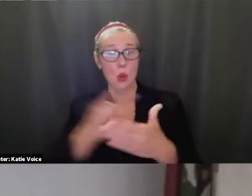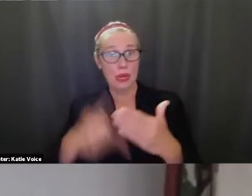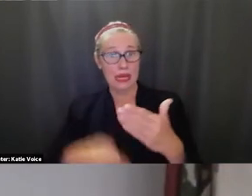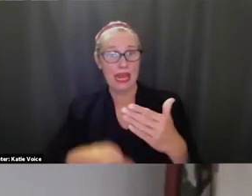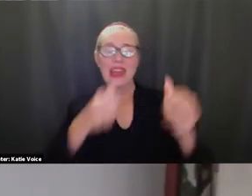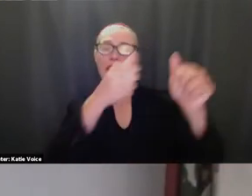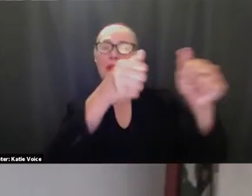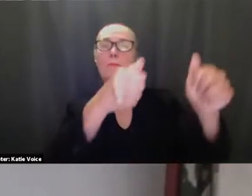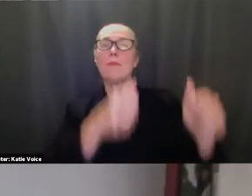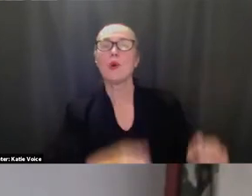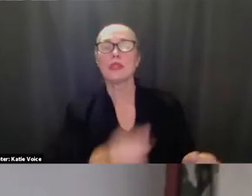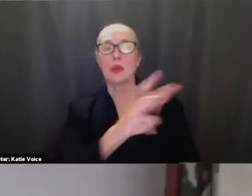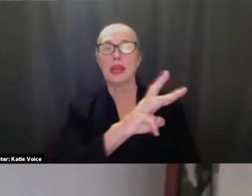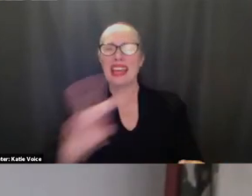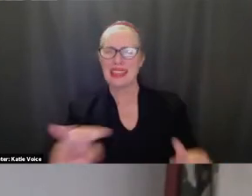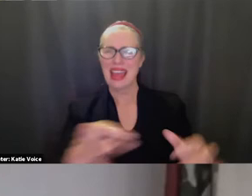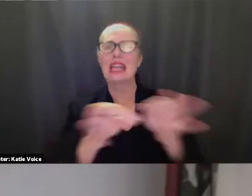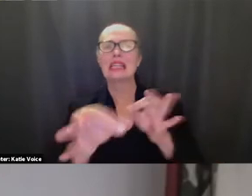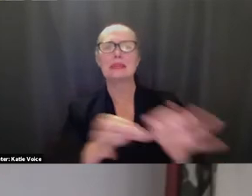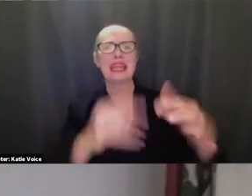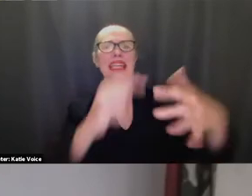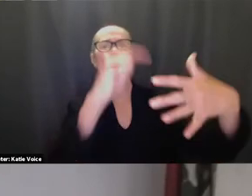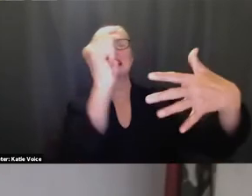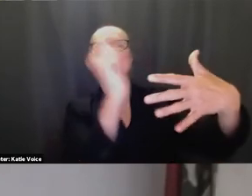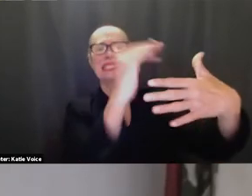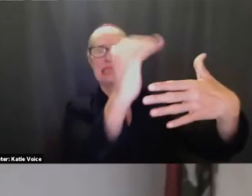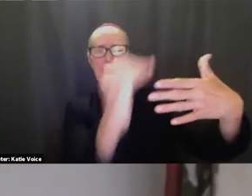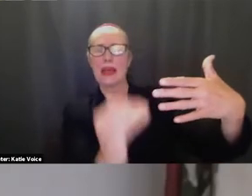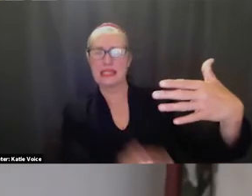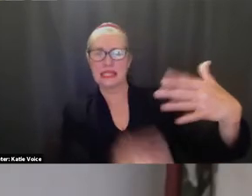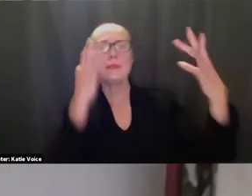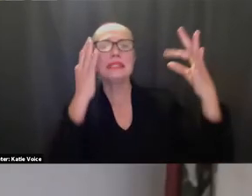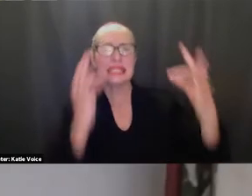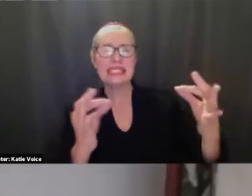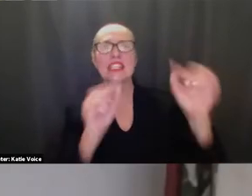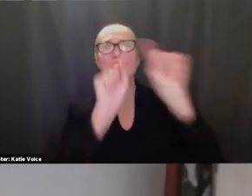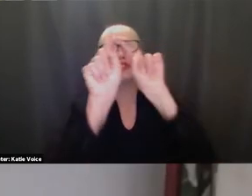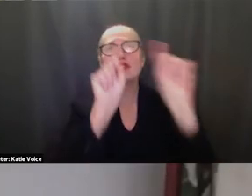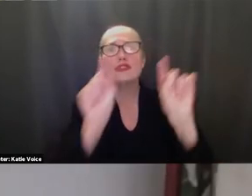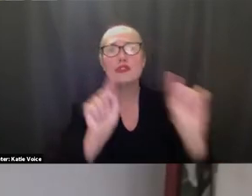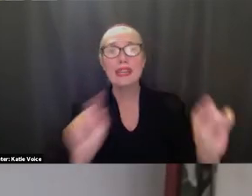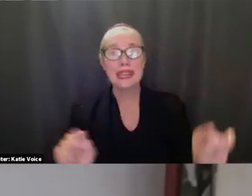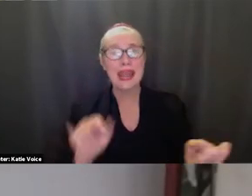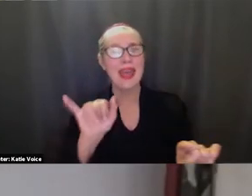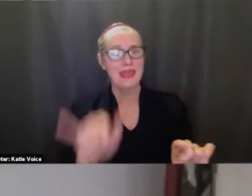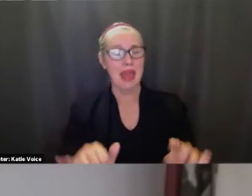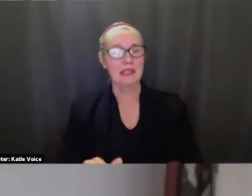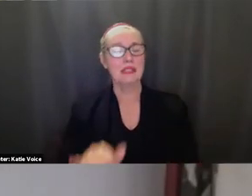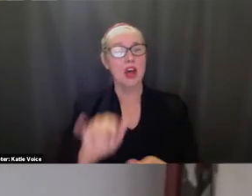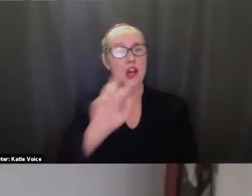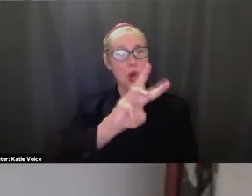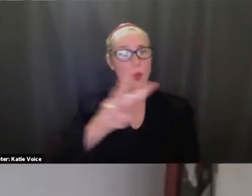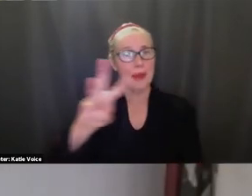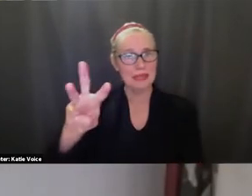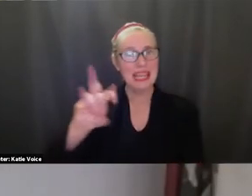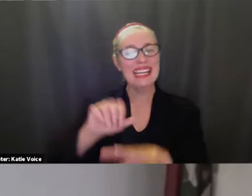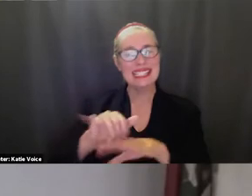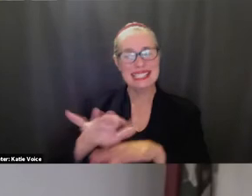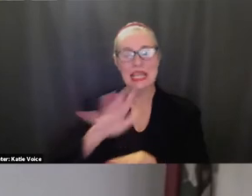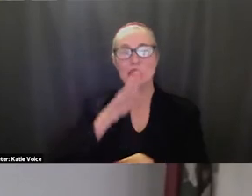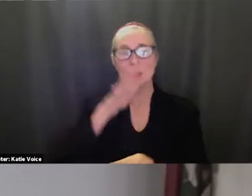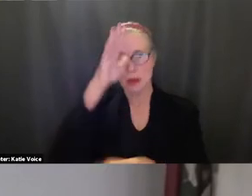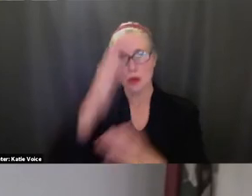step-by-step decision making tree and the steps that right that will be taken and that lives live on our website and it was also sent to parents through parent